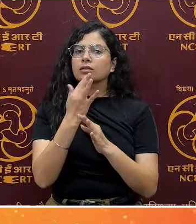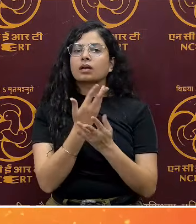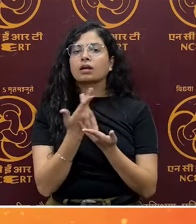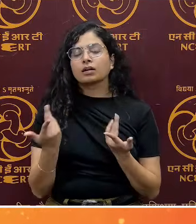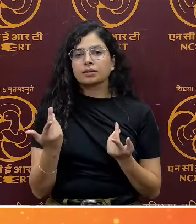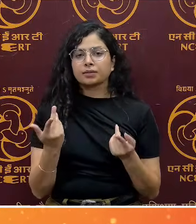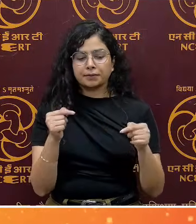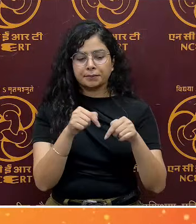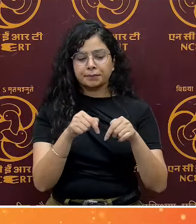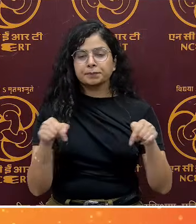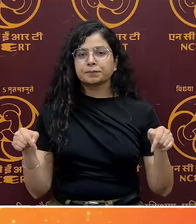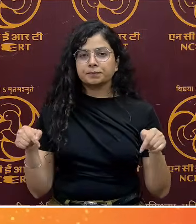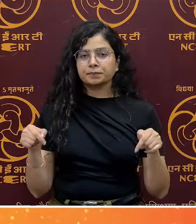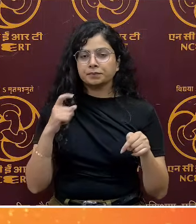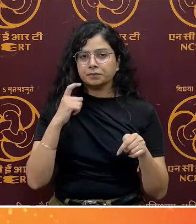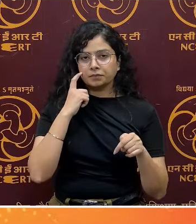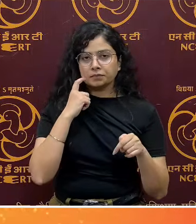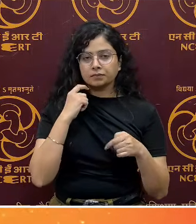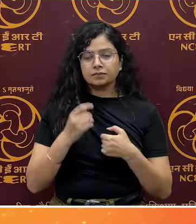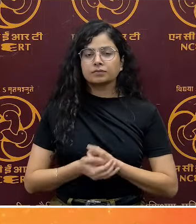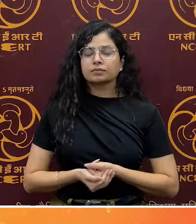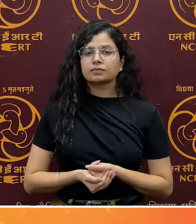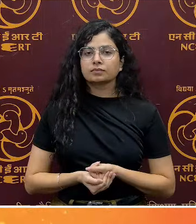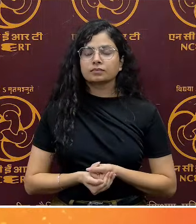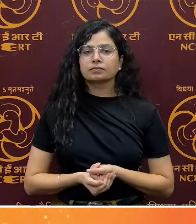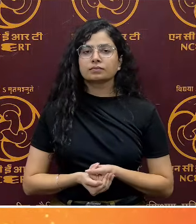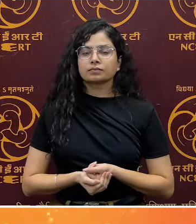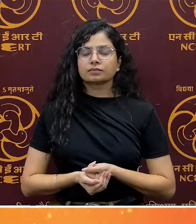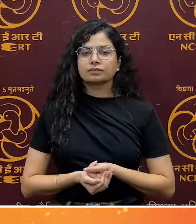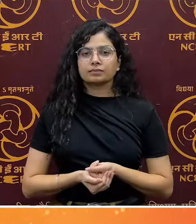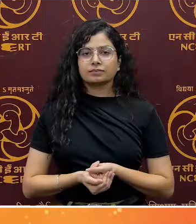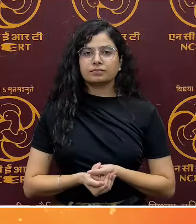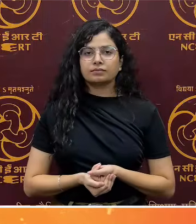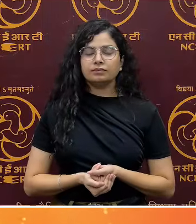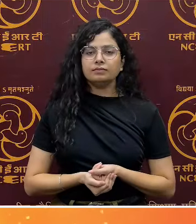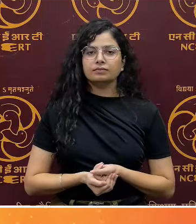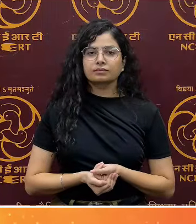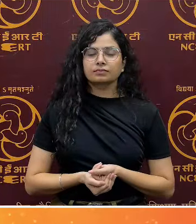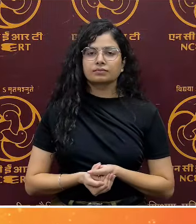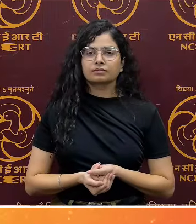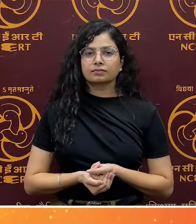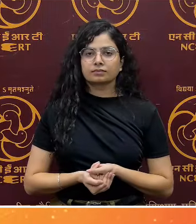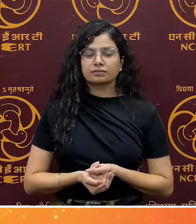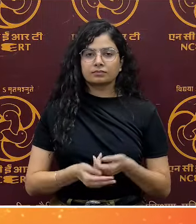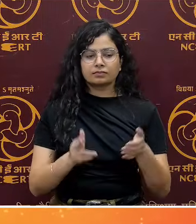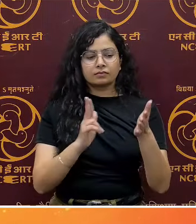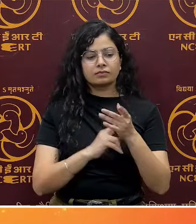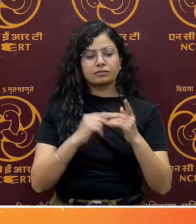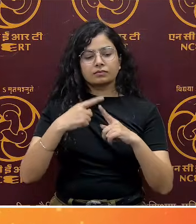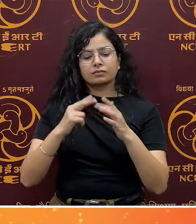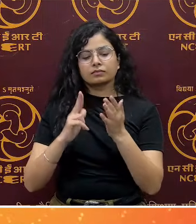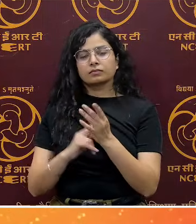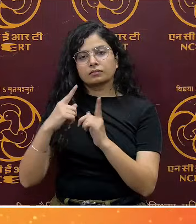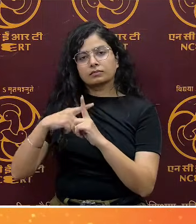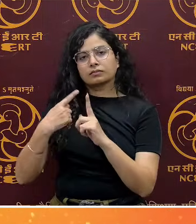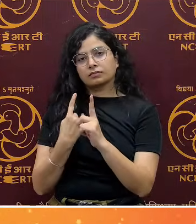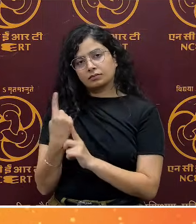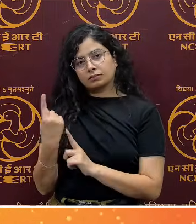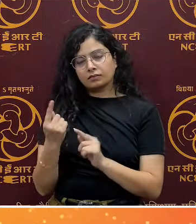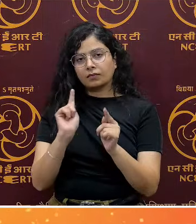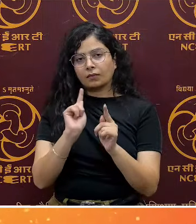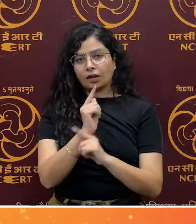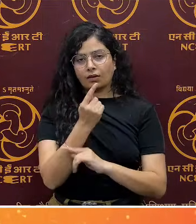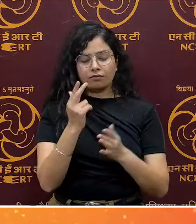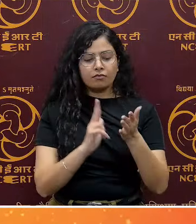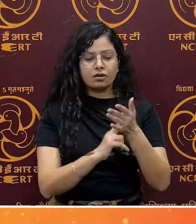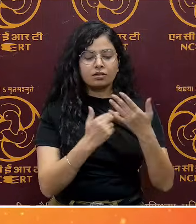We have derived this formula right now, n into n plus 1 divided by 2. This is the sum of the first n